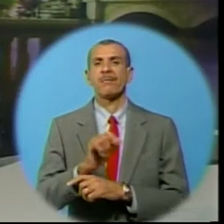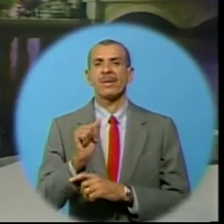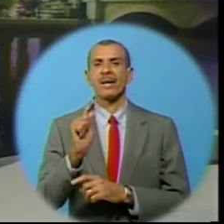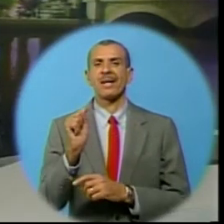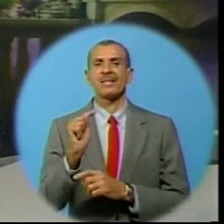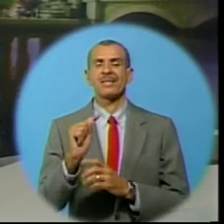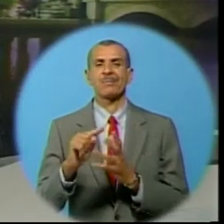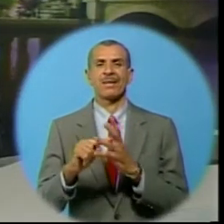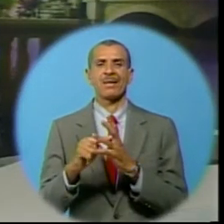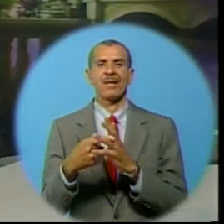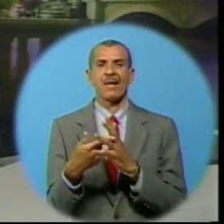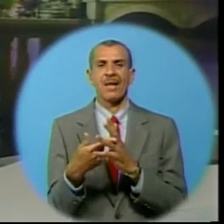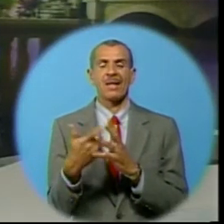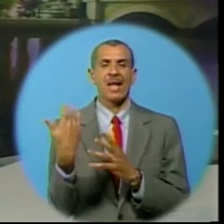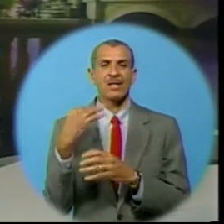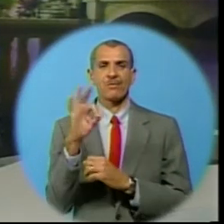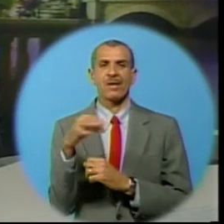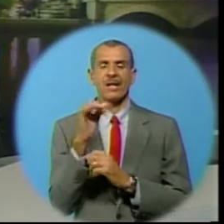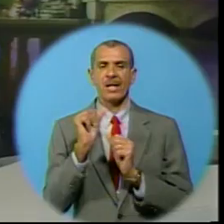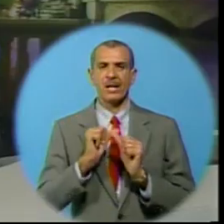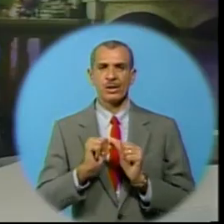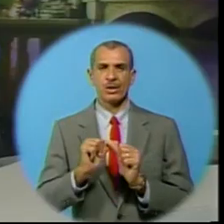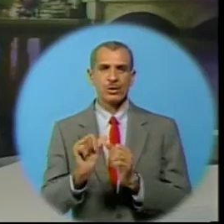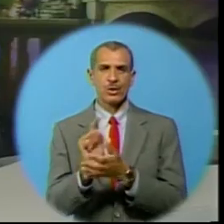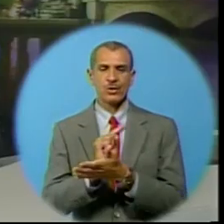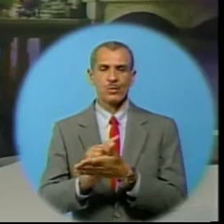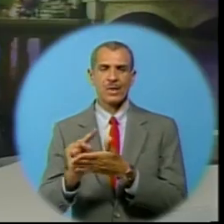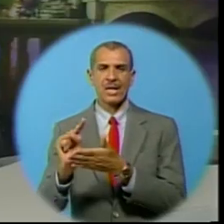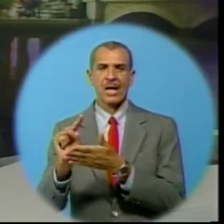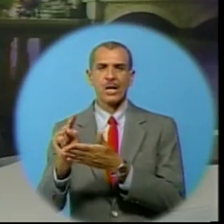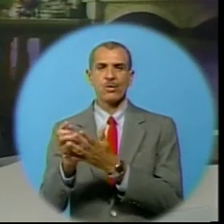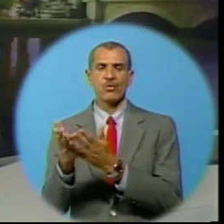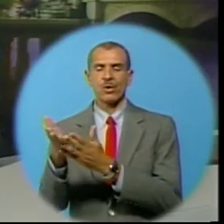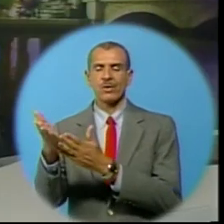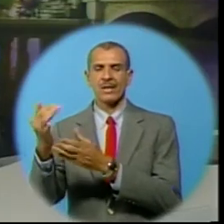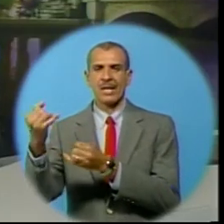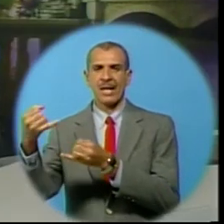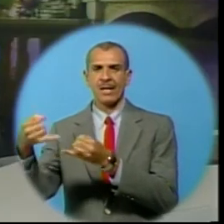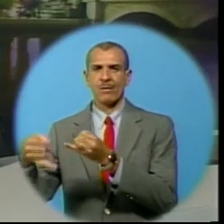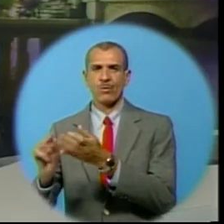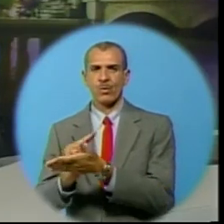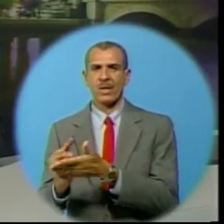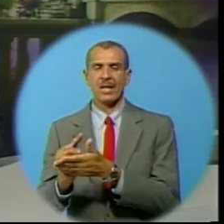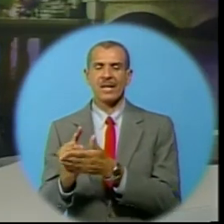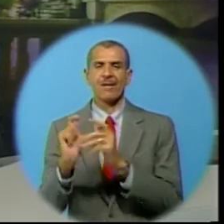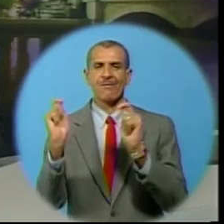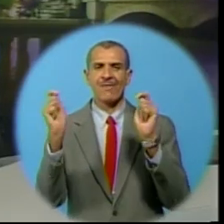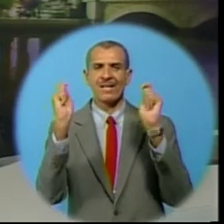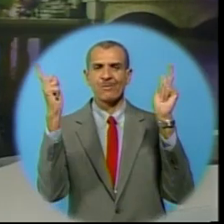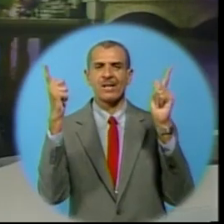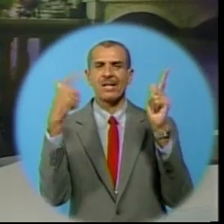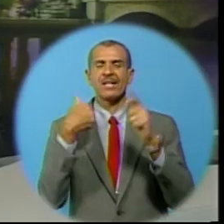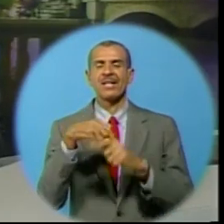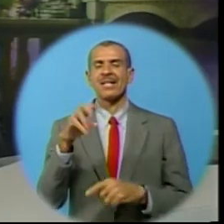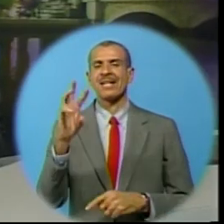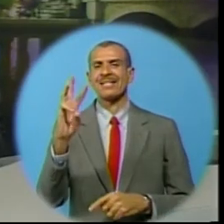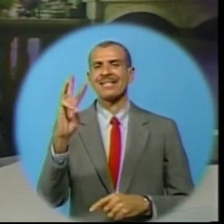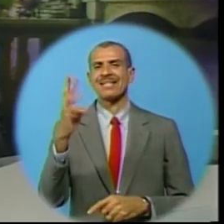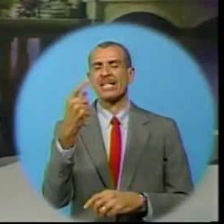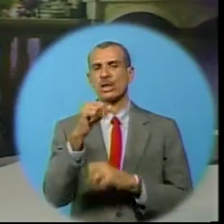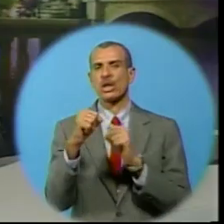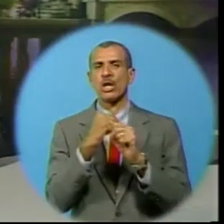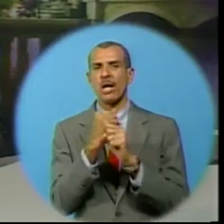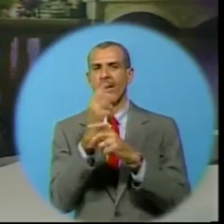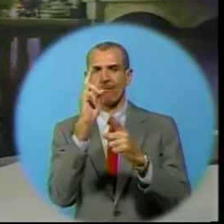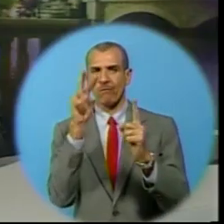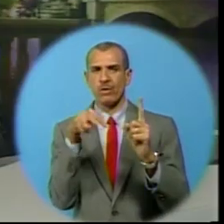underway last Friday and continues throughout this week and this coming weekend. According to the organizers, the festival is now into its sixth year. A